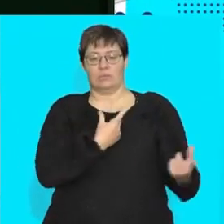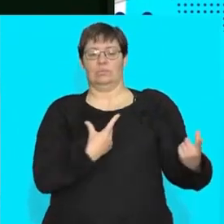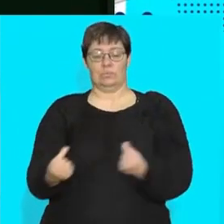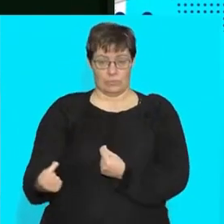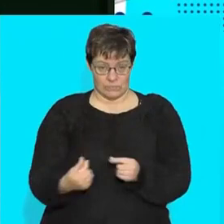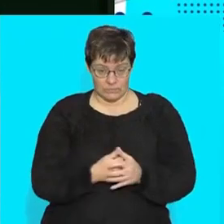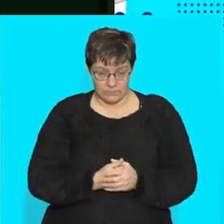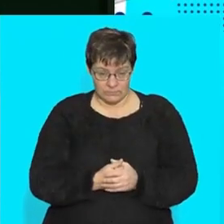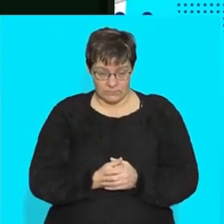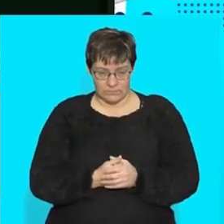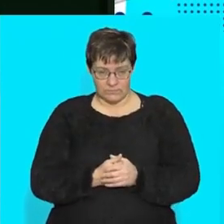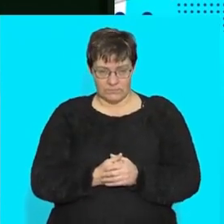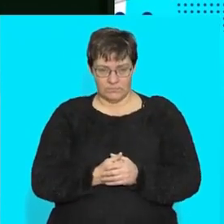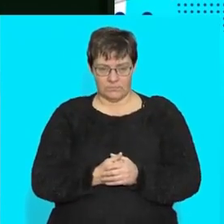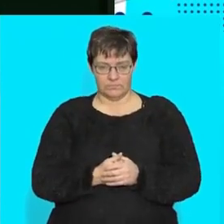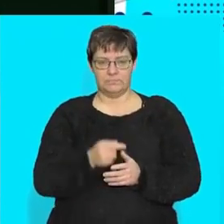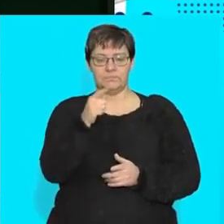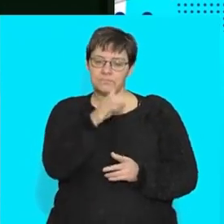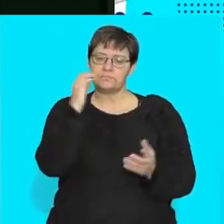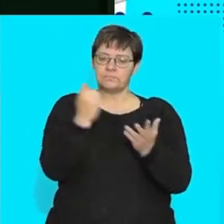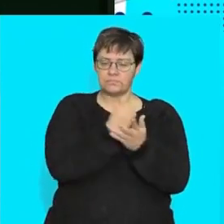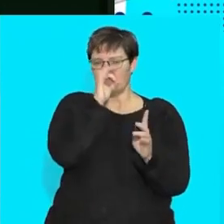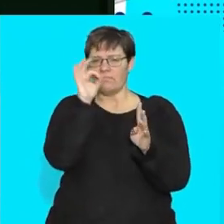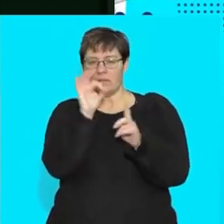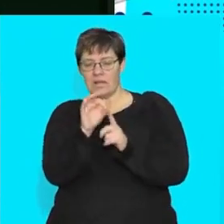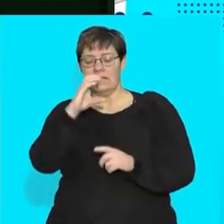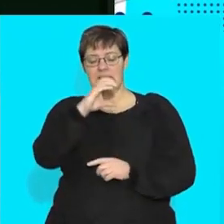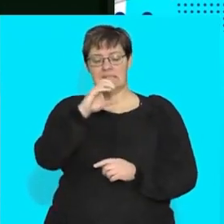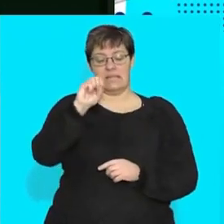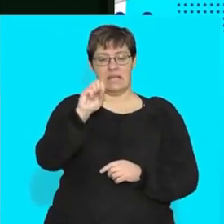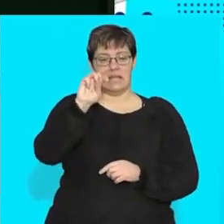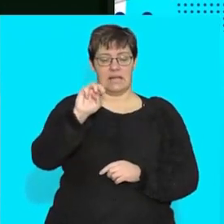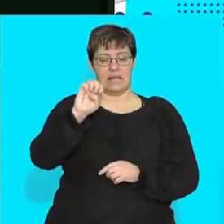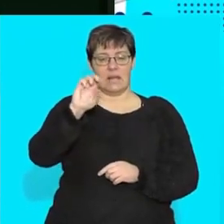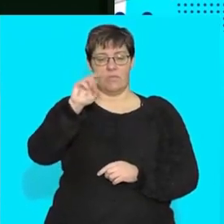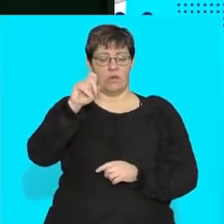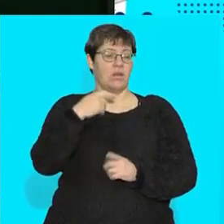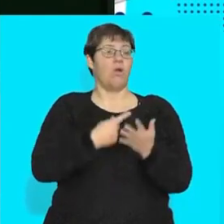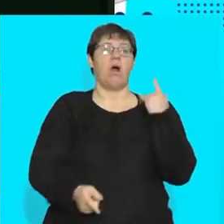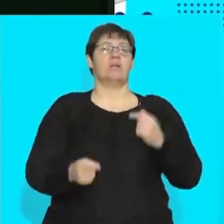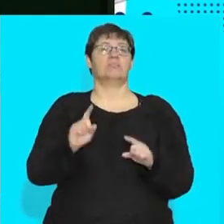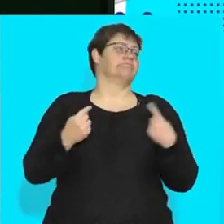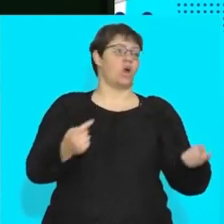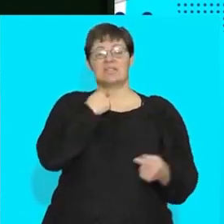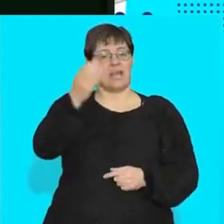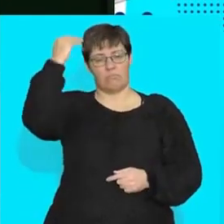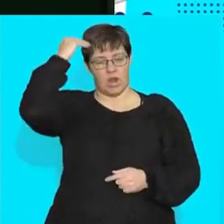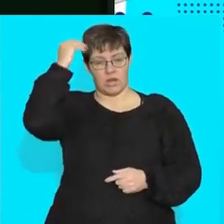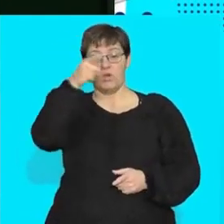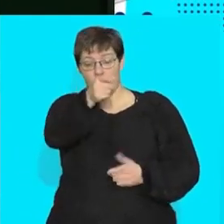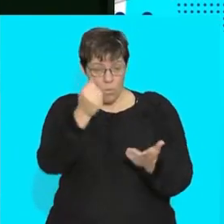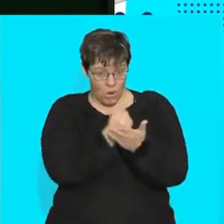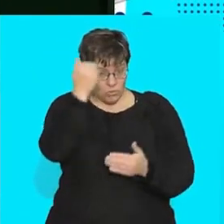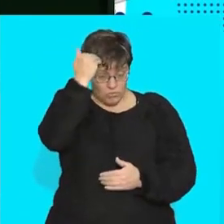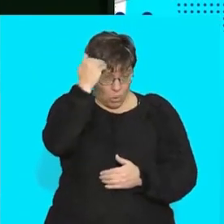it. Okay, so now here you have to specify cerebrum. You can't just say brain because the examiners want to know, do